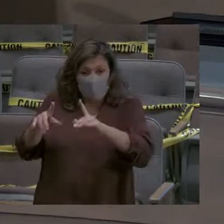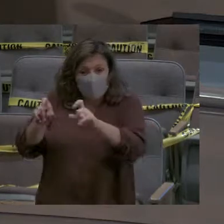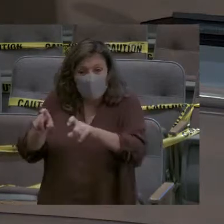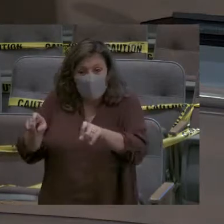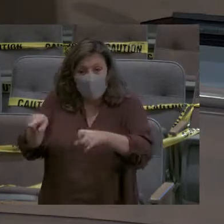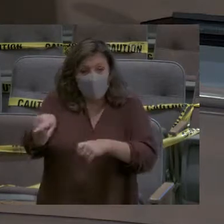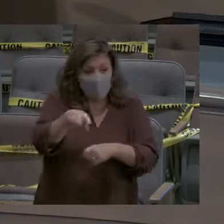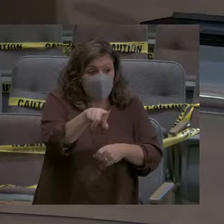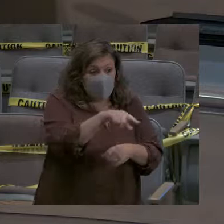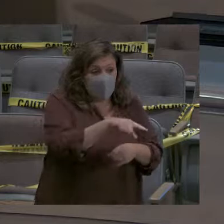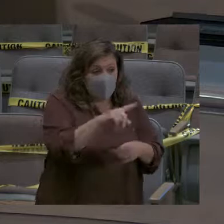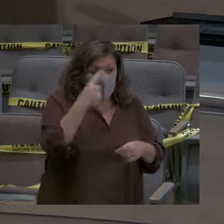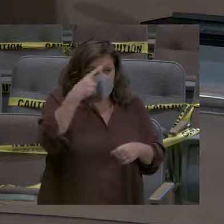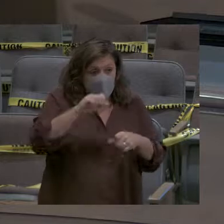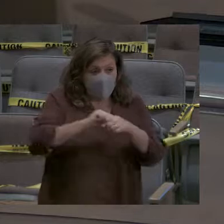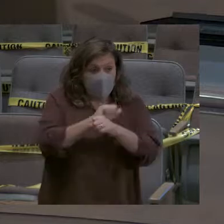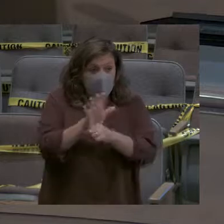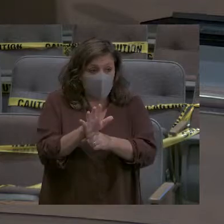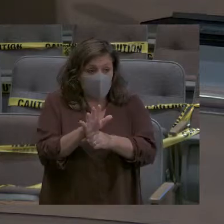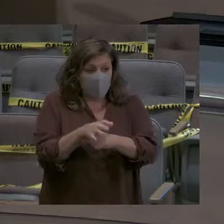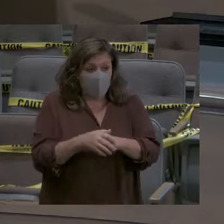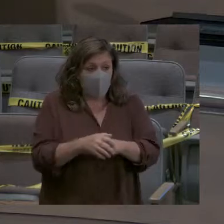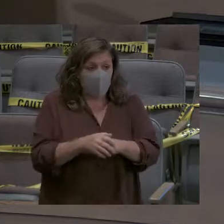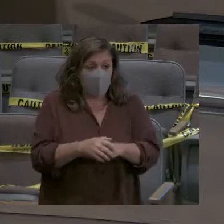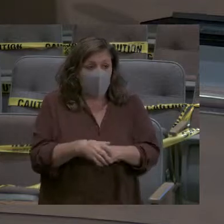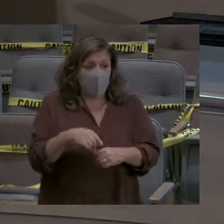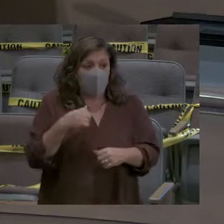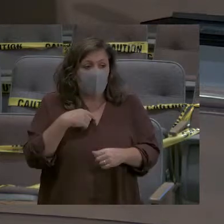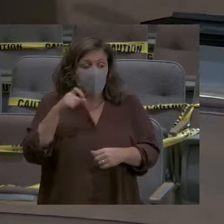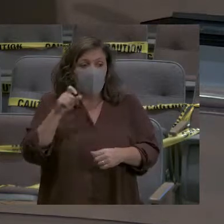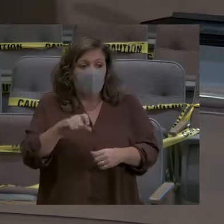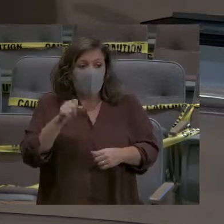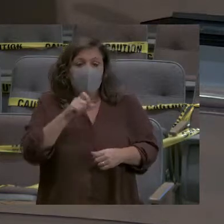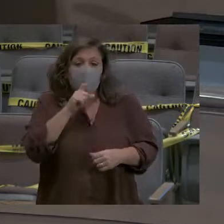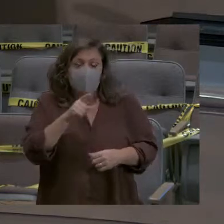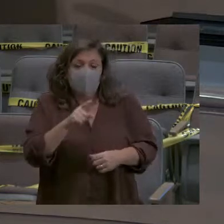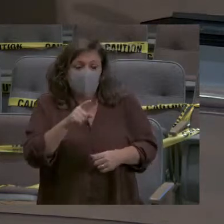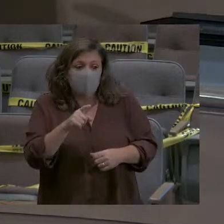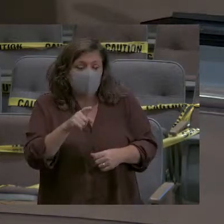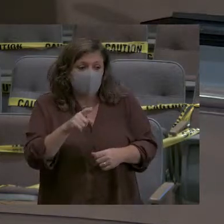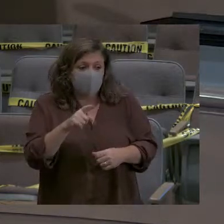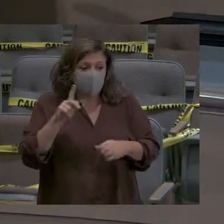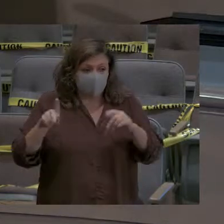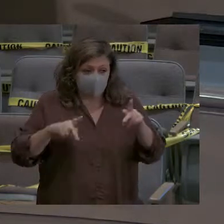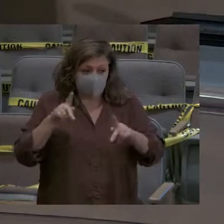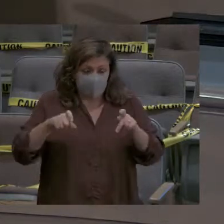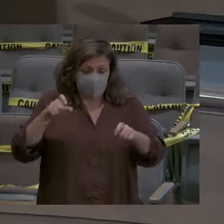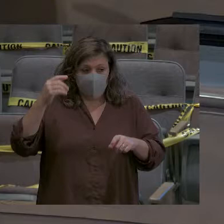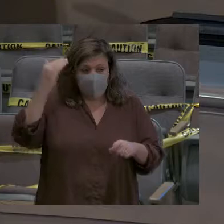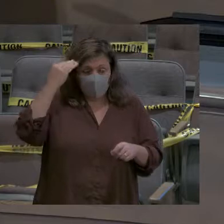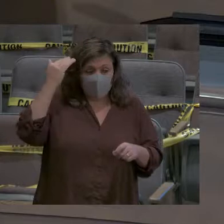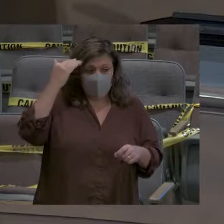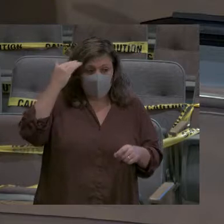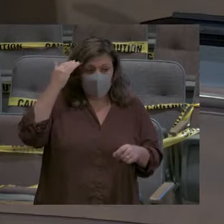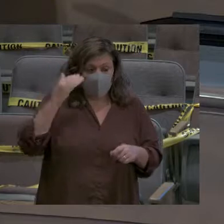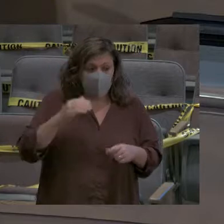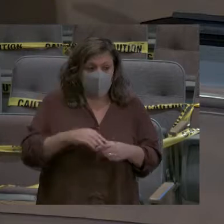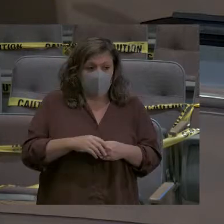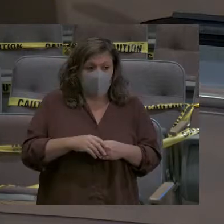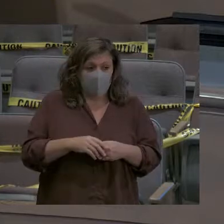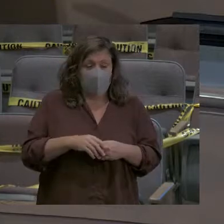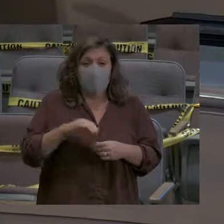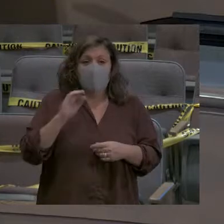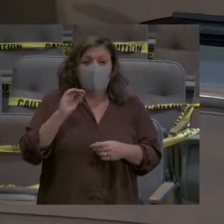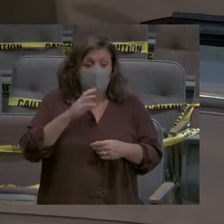need to be aware of and informed on. And to our coroner,